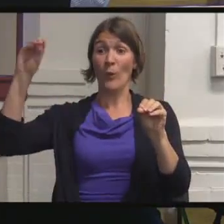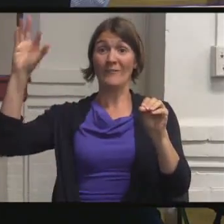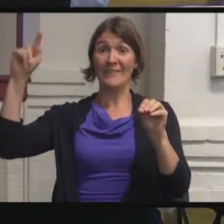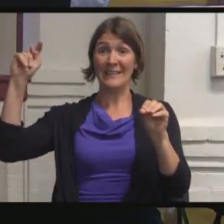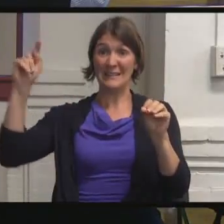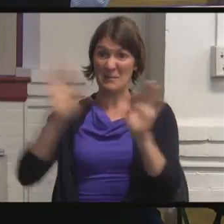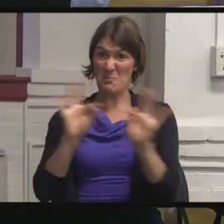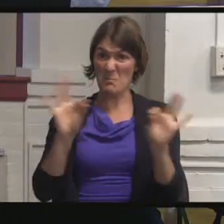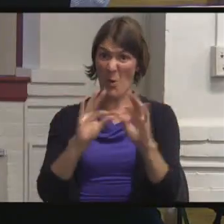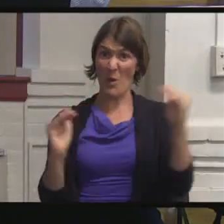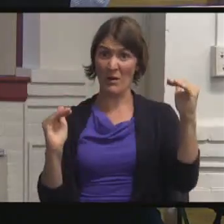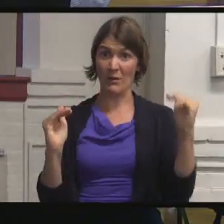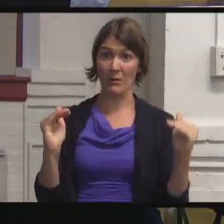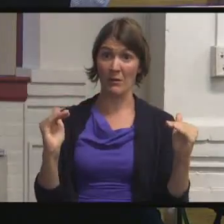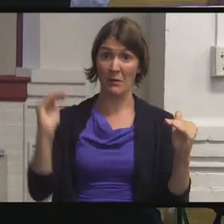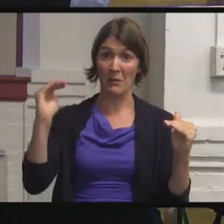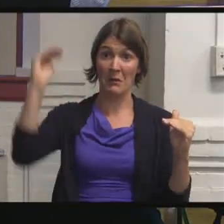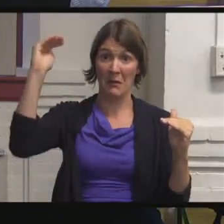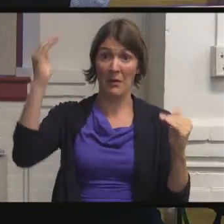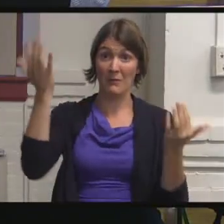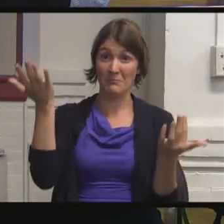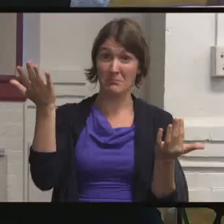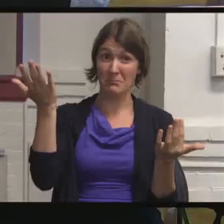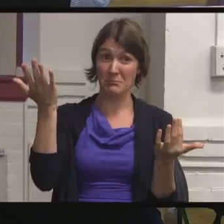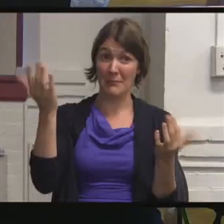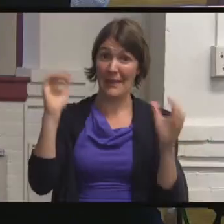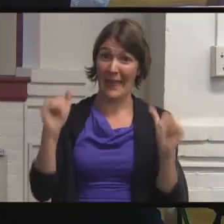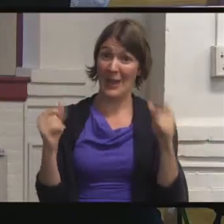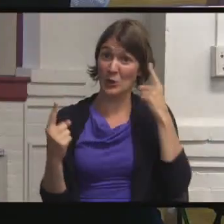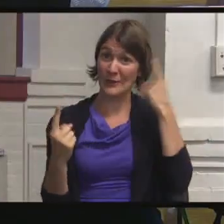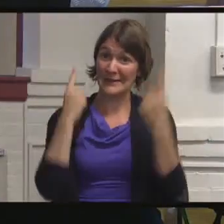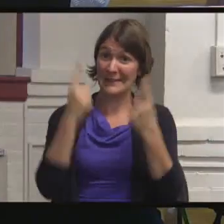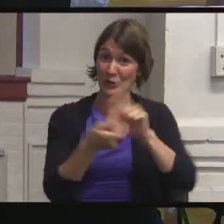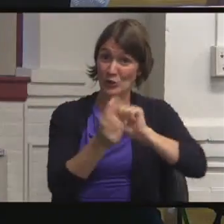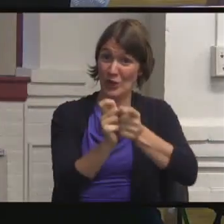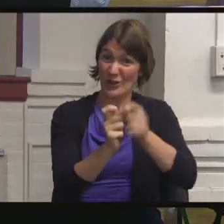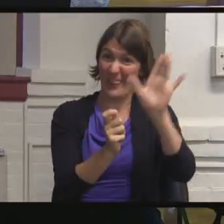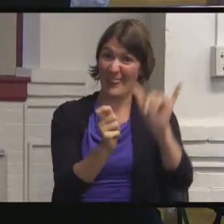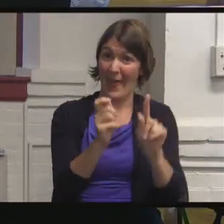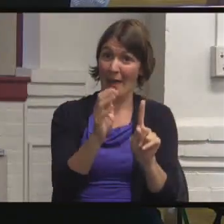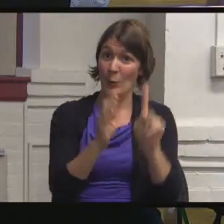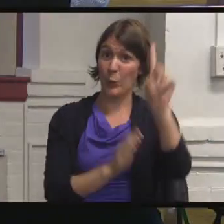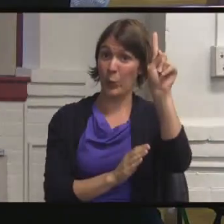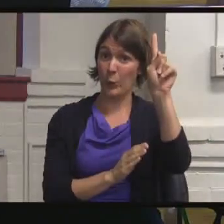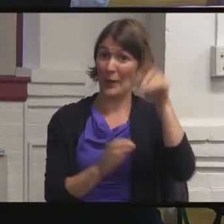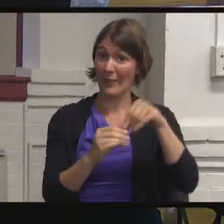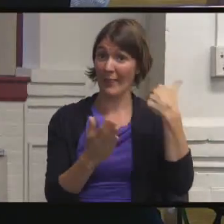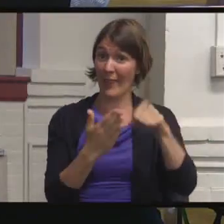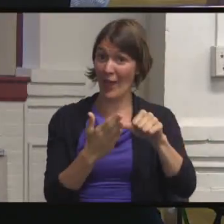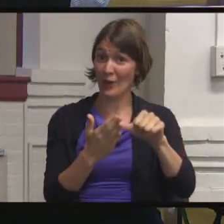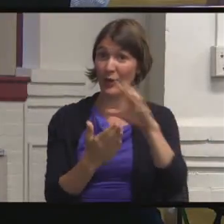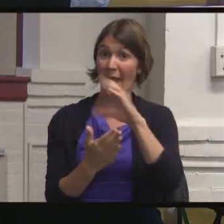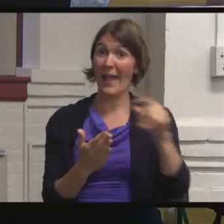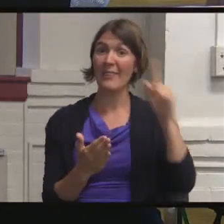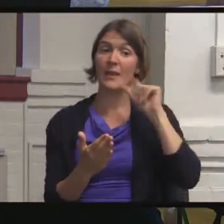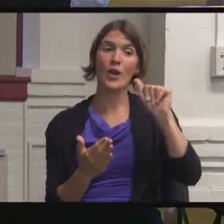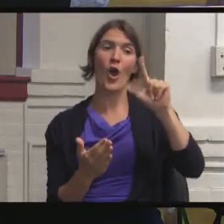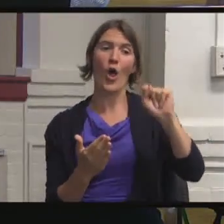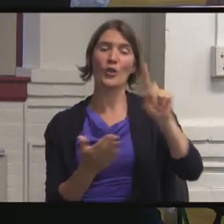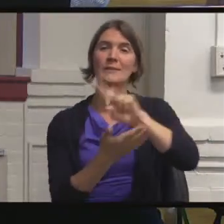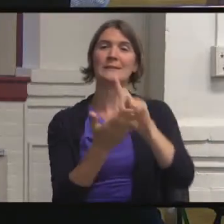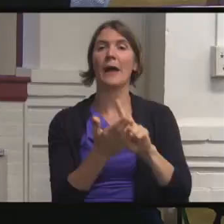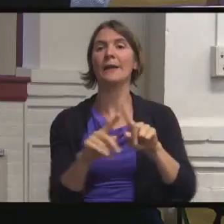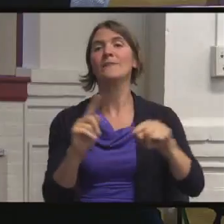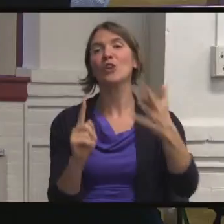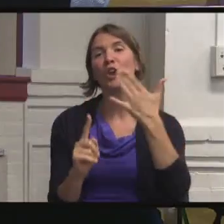if there's any further possibility of changing that in the letter, as well as thinking about alternate designs, because that's something